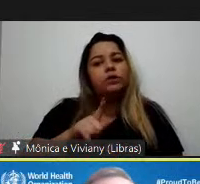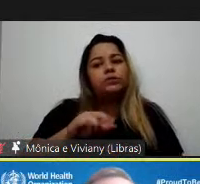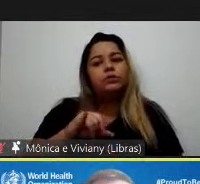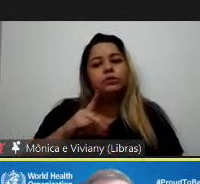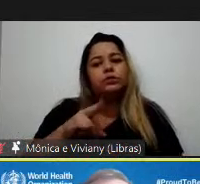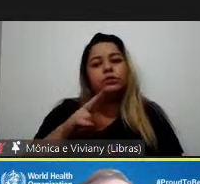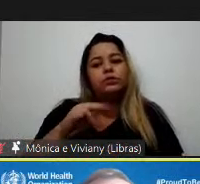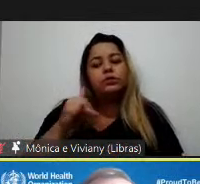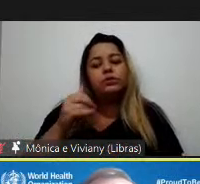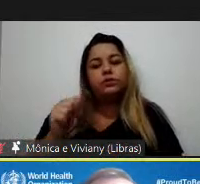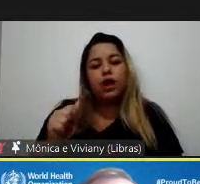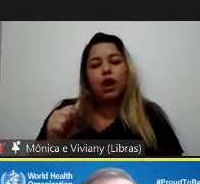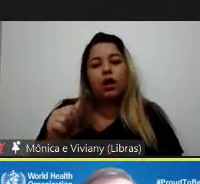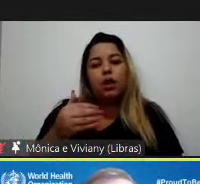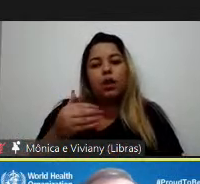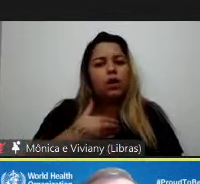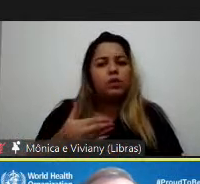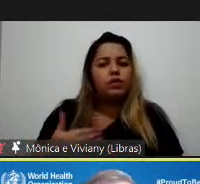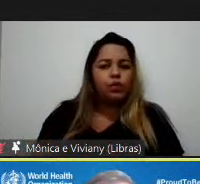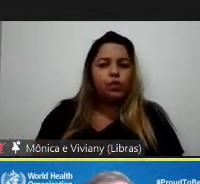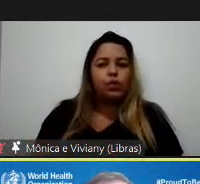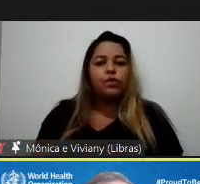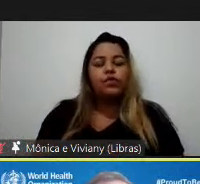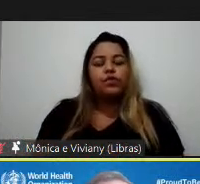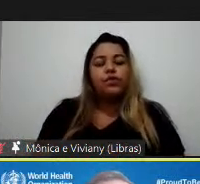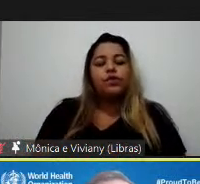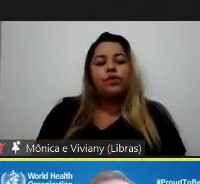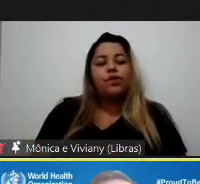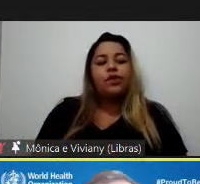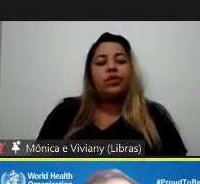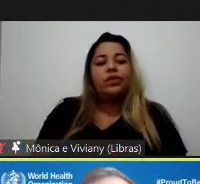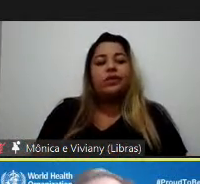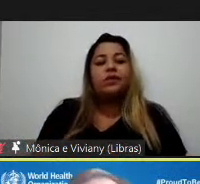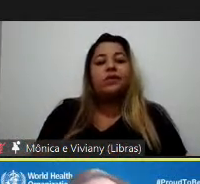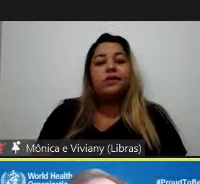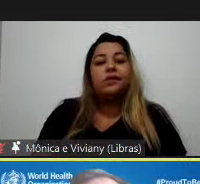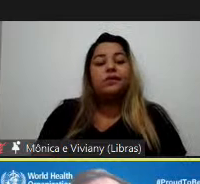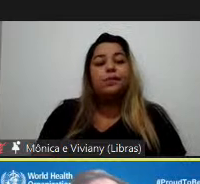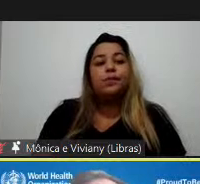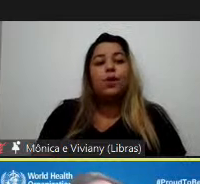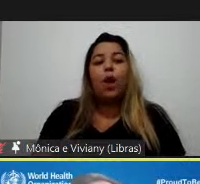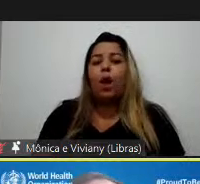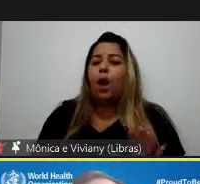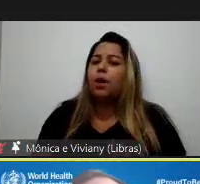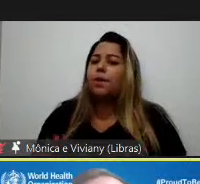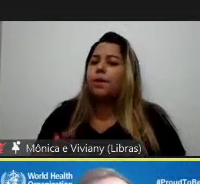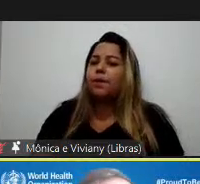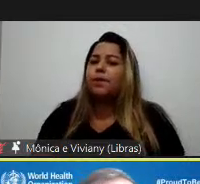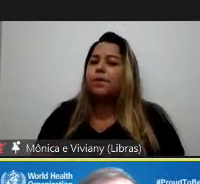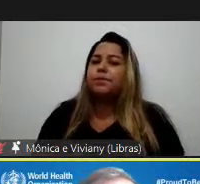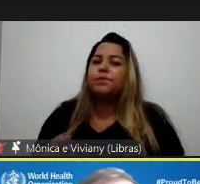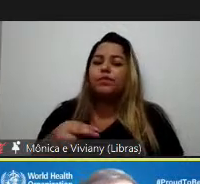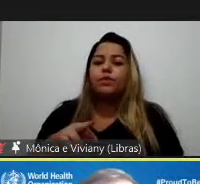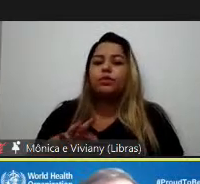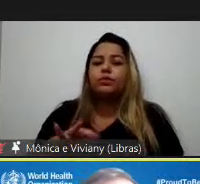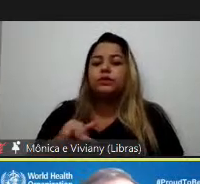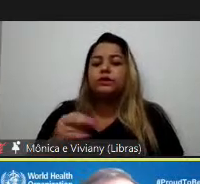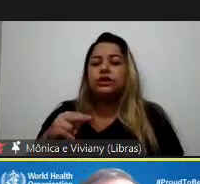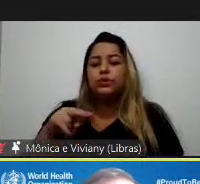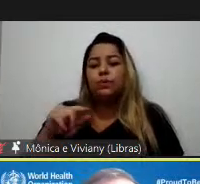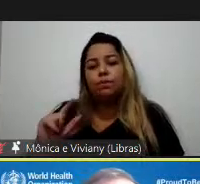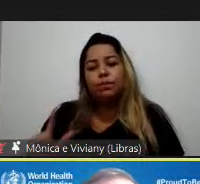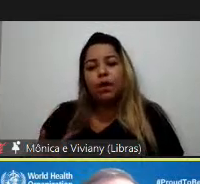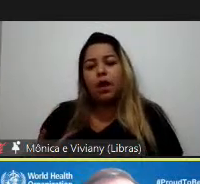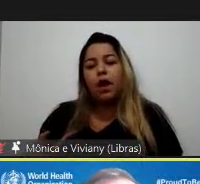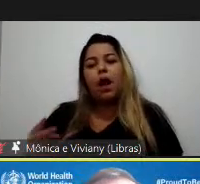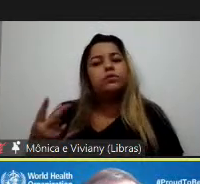full integration of nutrition care into the national health sector plans. Second, we need to